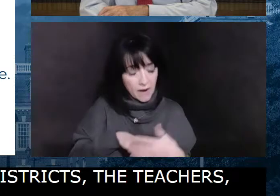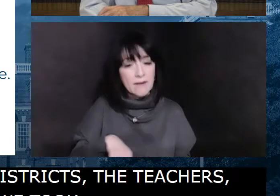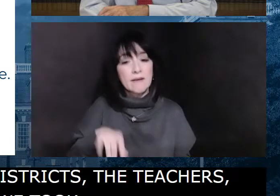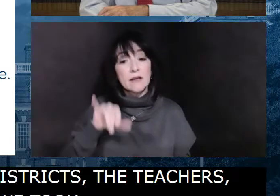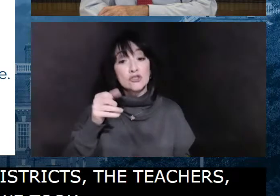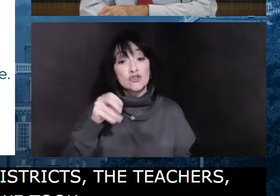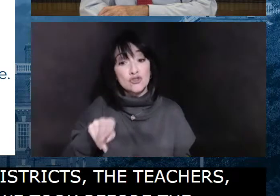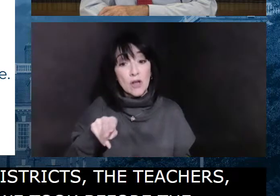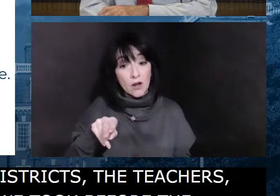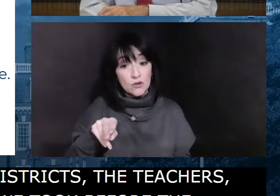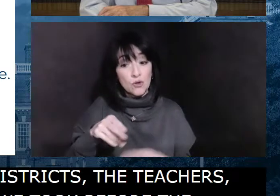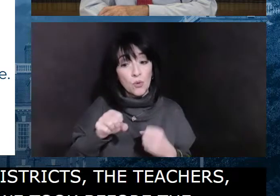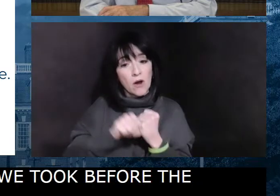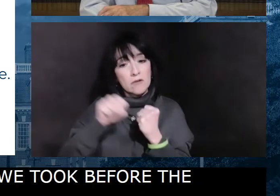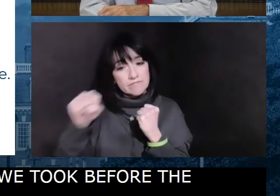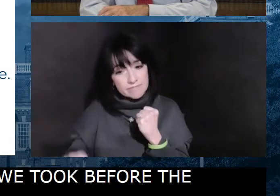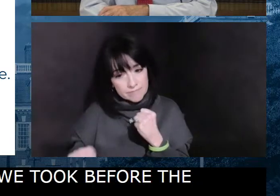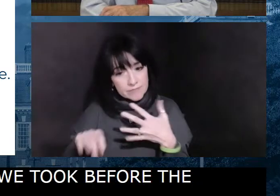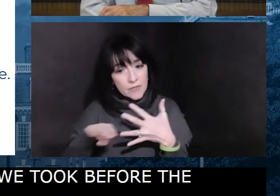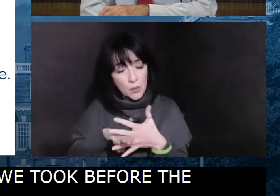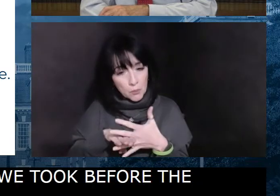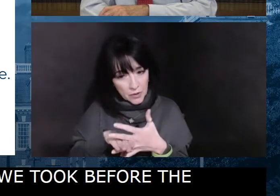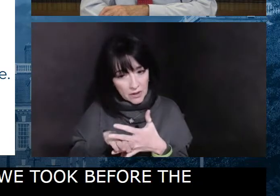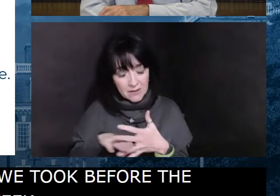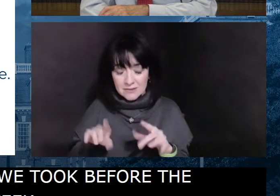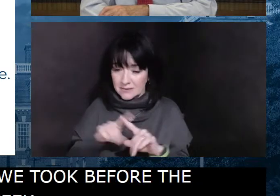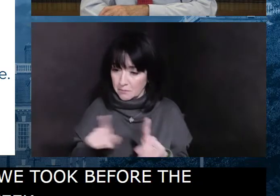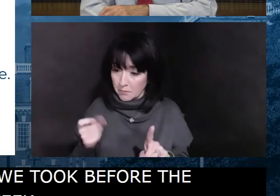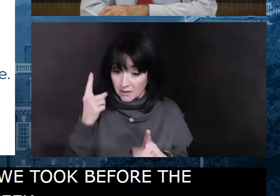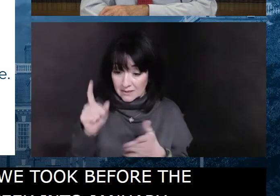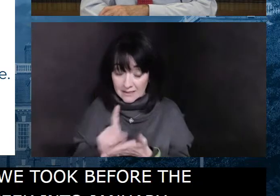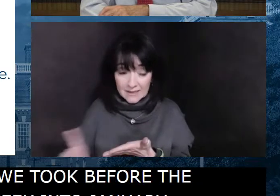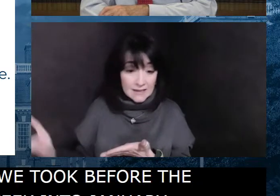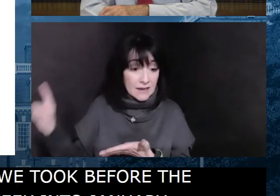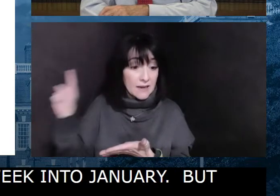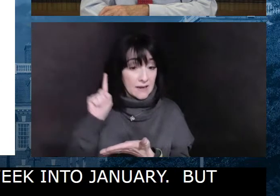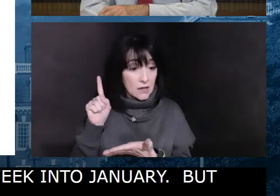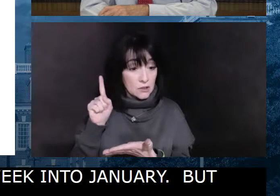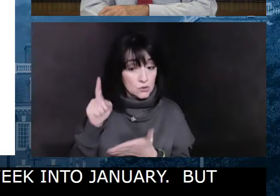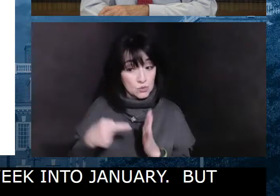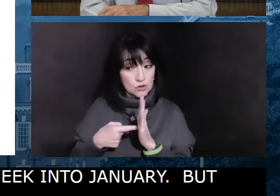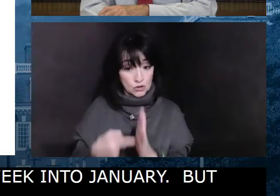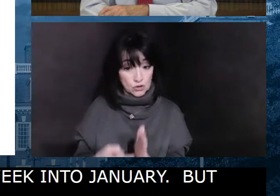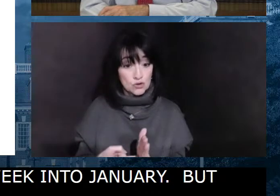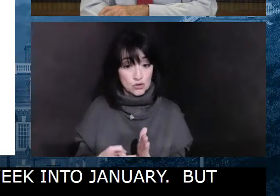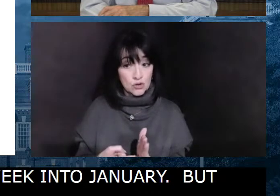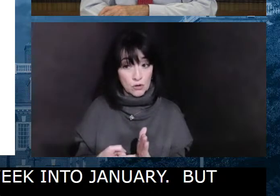But last week, I think the tracker indicates that